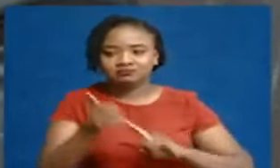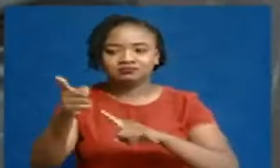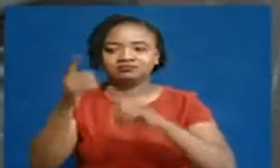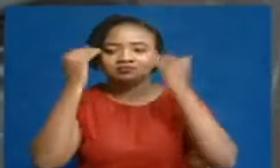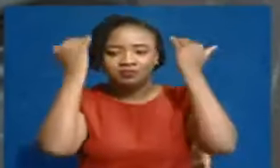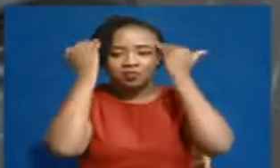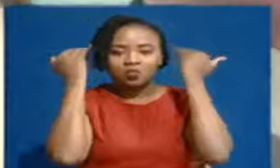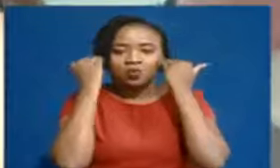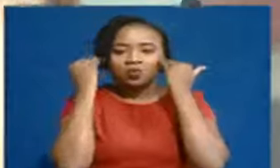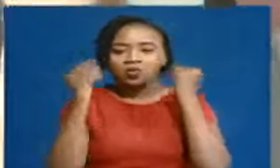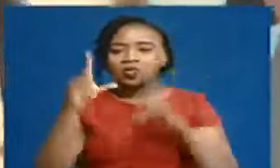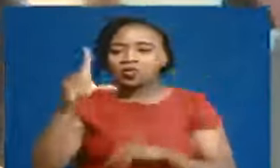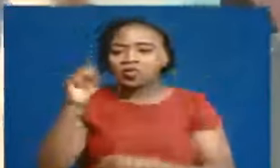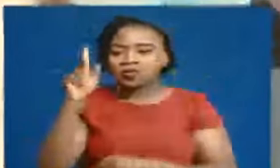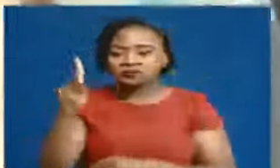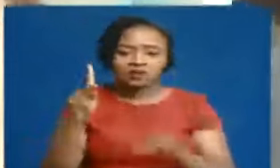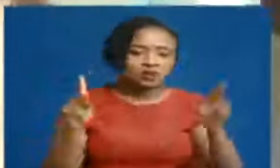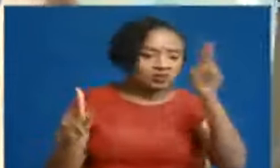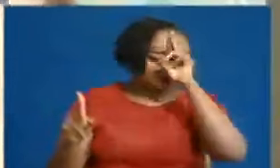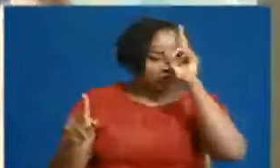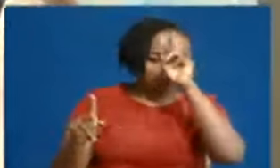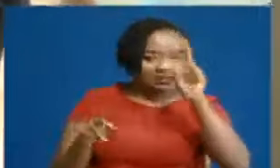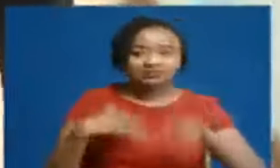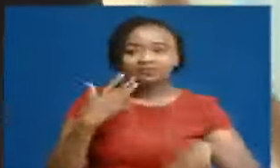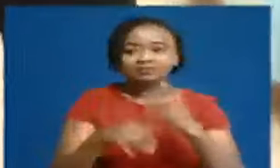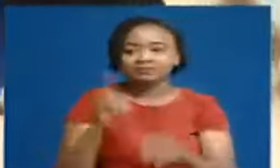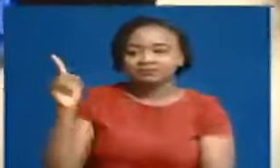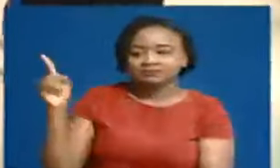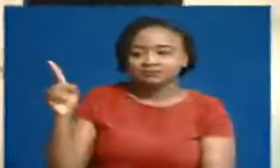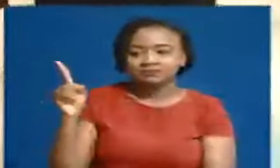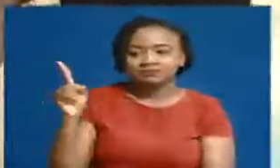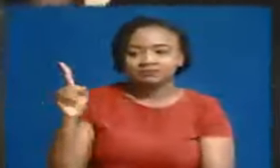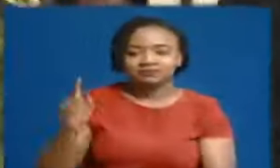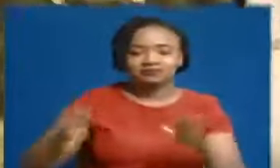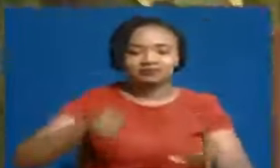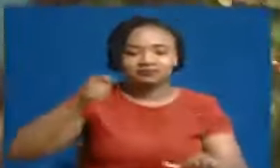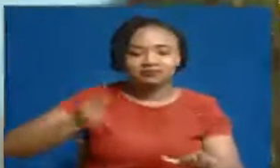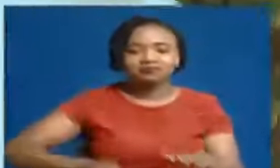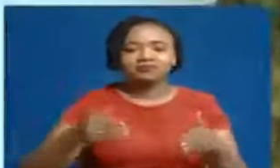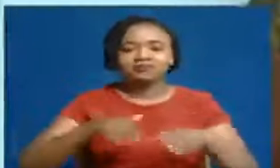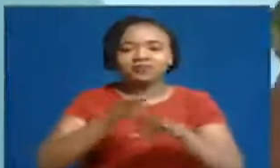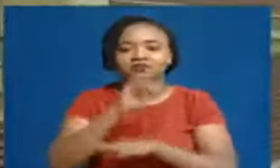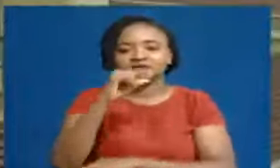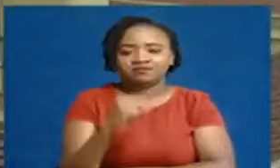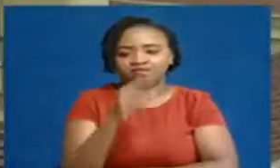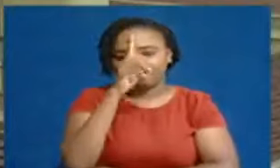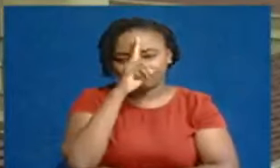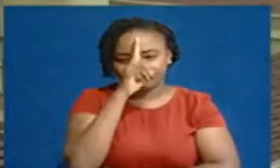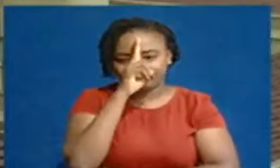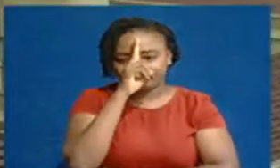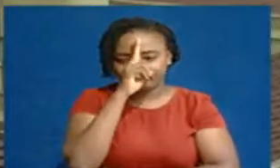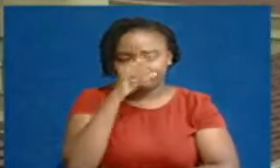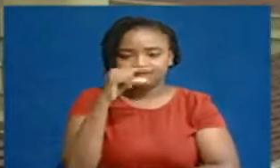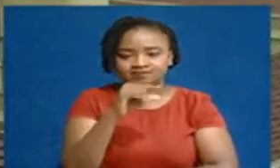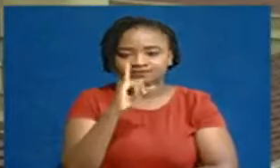Law Society of Kenya and the police, leading to the conviction and sentencing of Deputy Inspector General of Police,